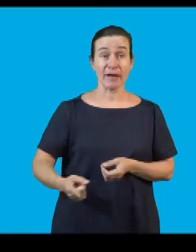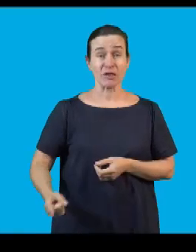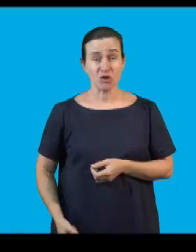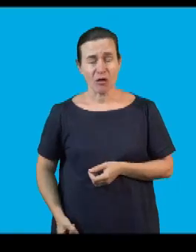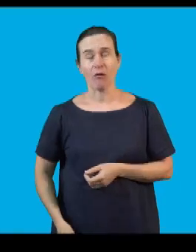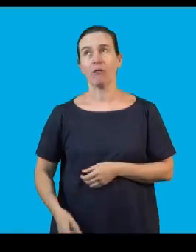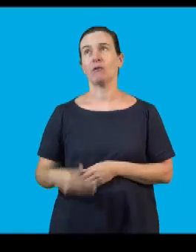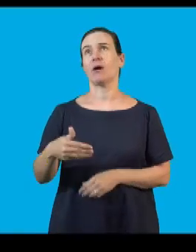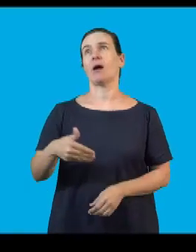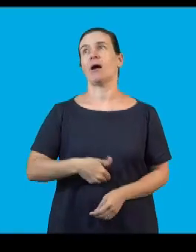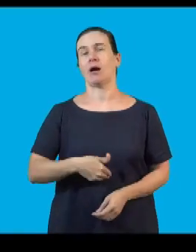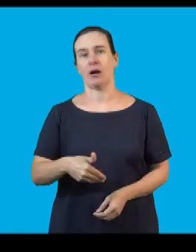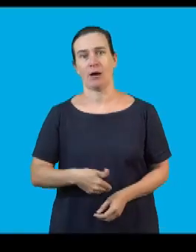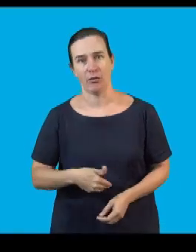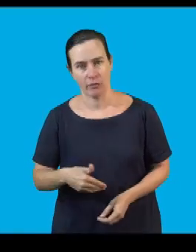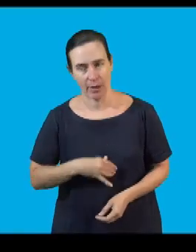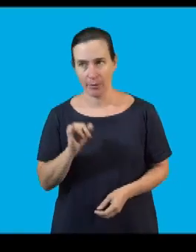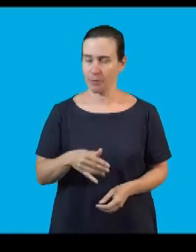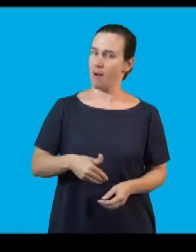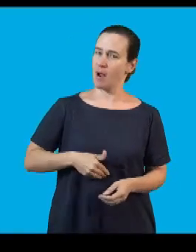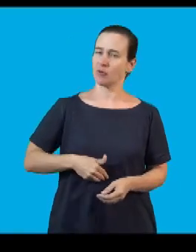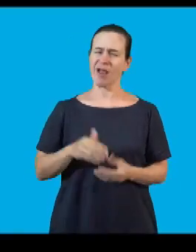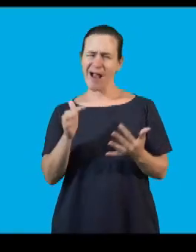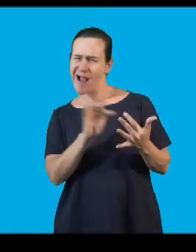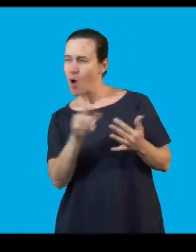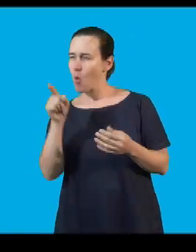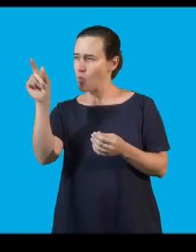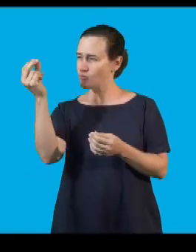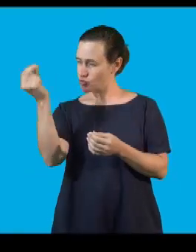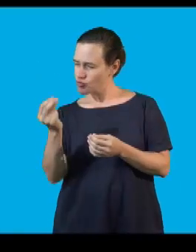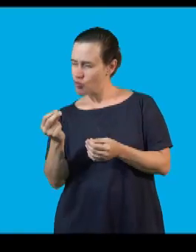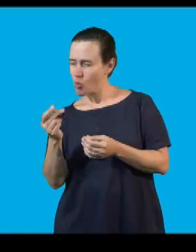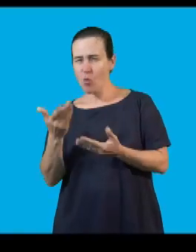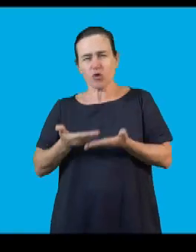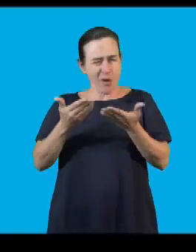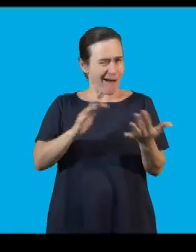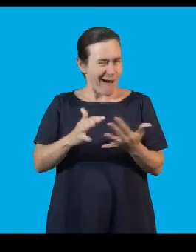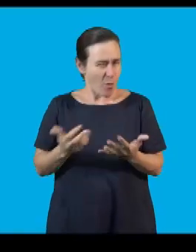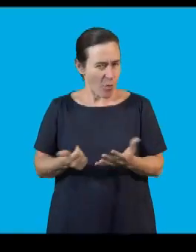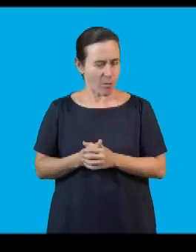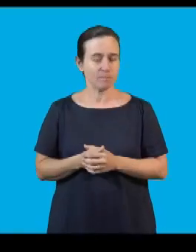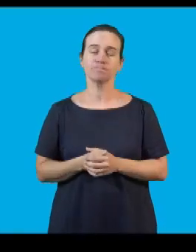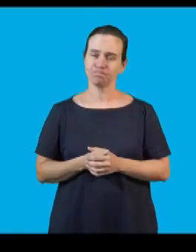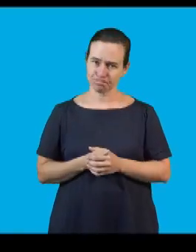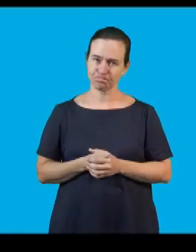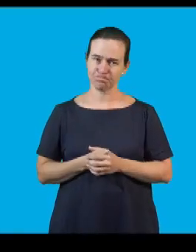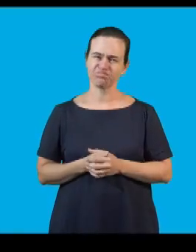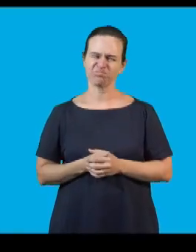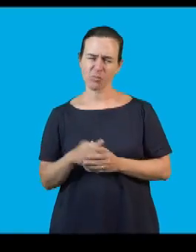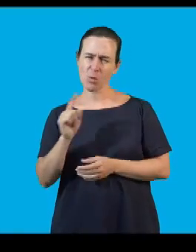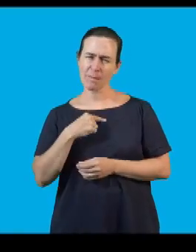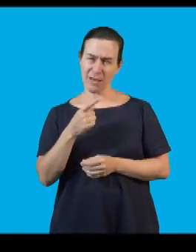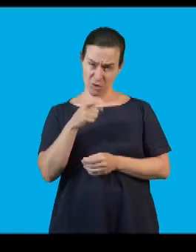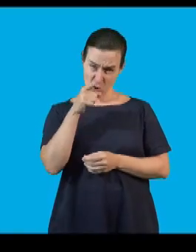is very hungry, all right? So if you're looking at beside the question, all right, first look